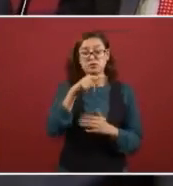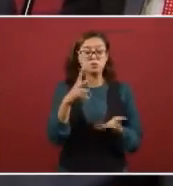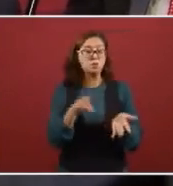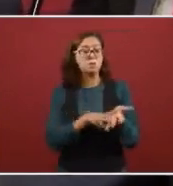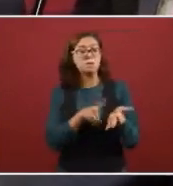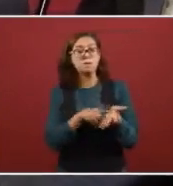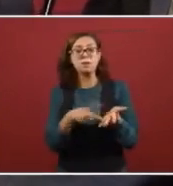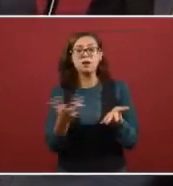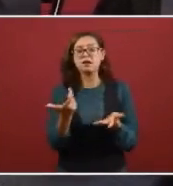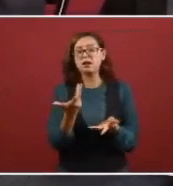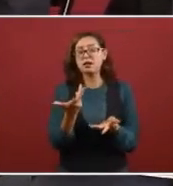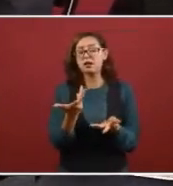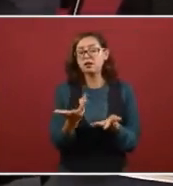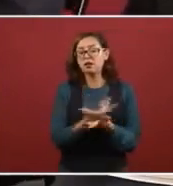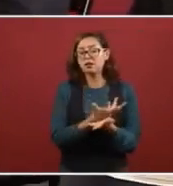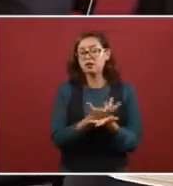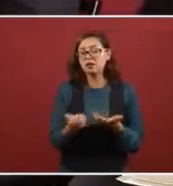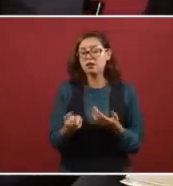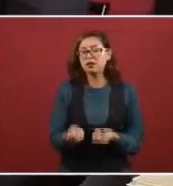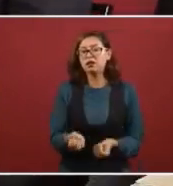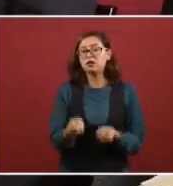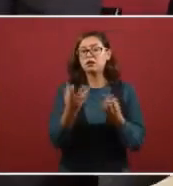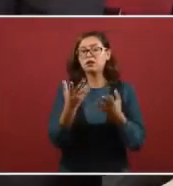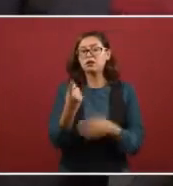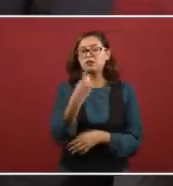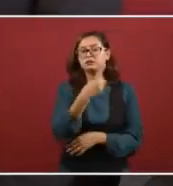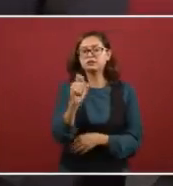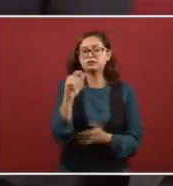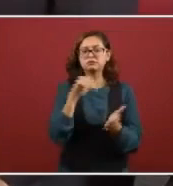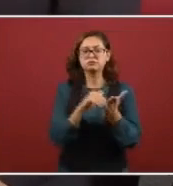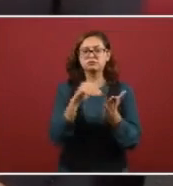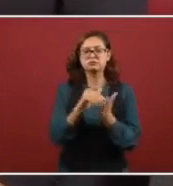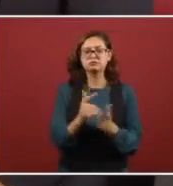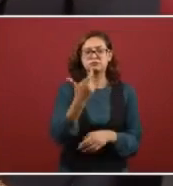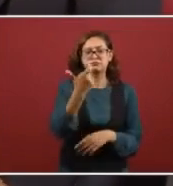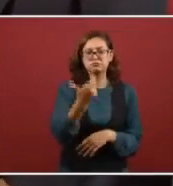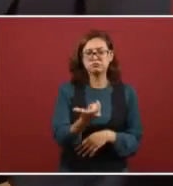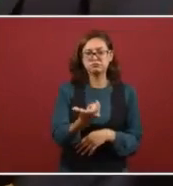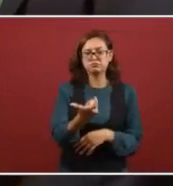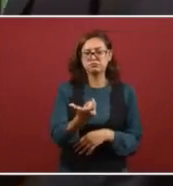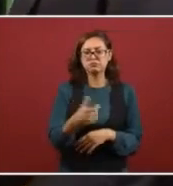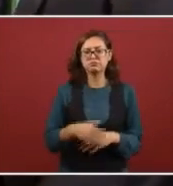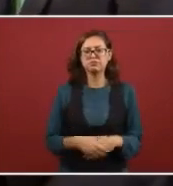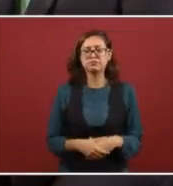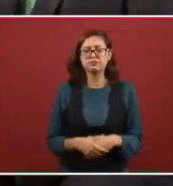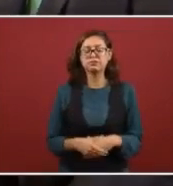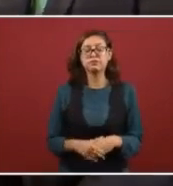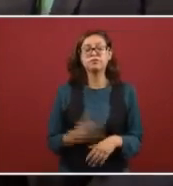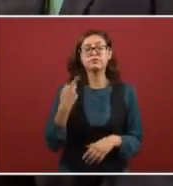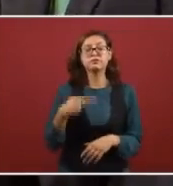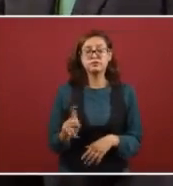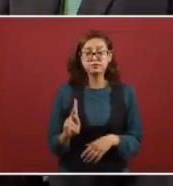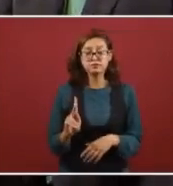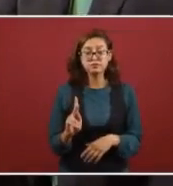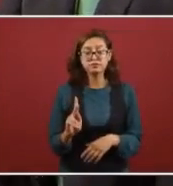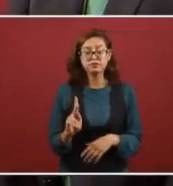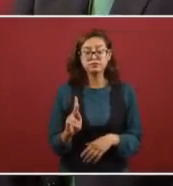is valued at 100 million pesos, but